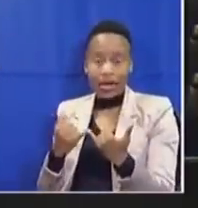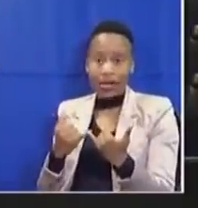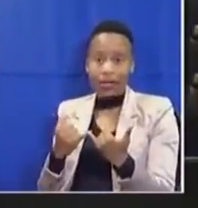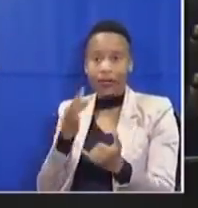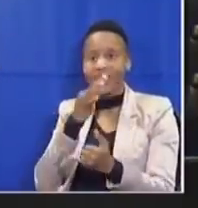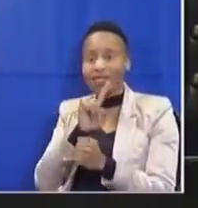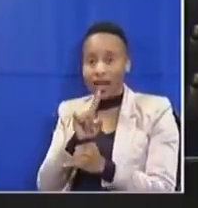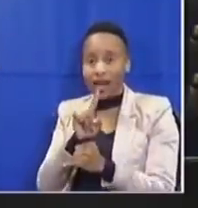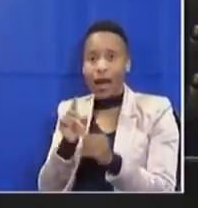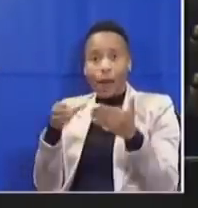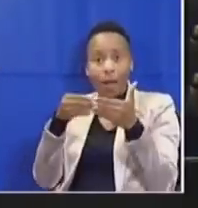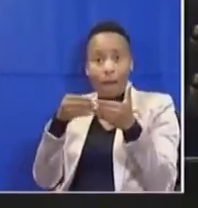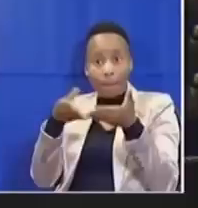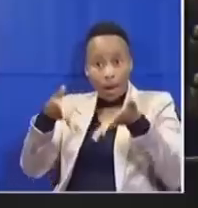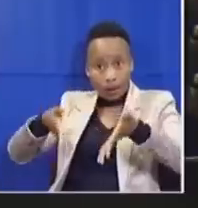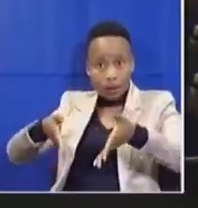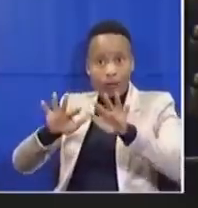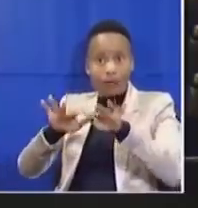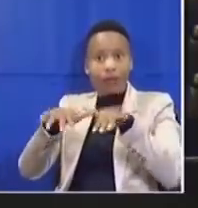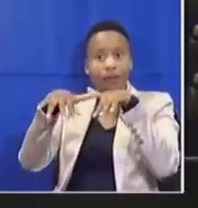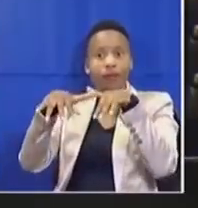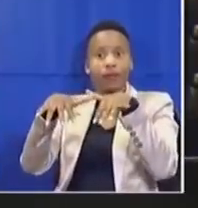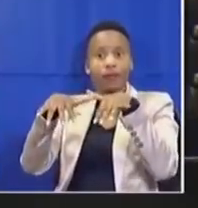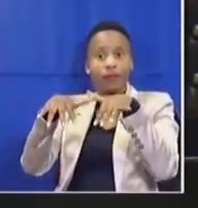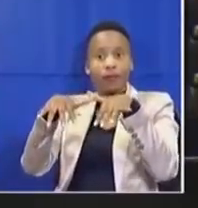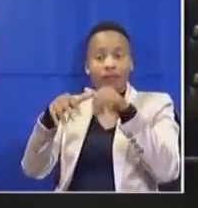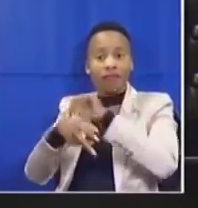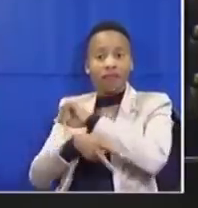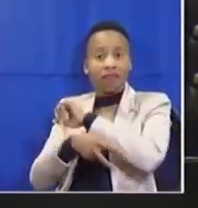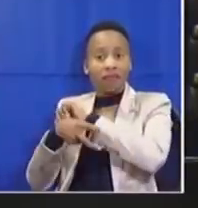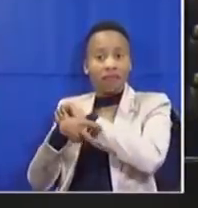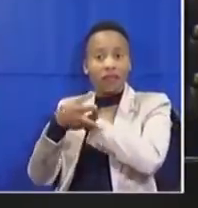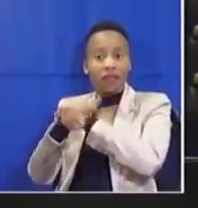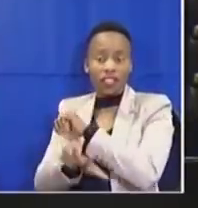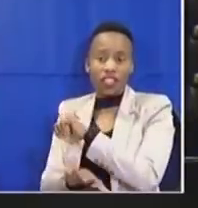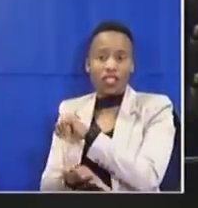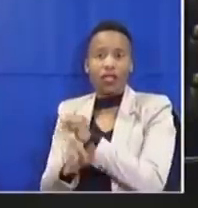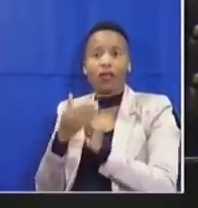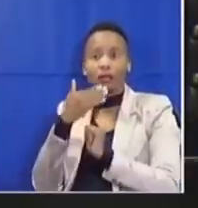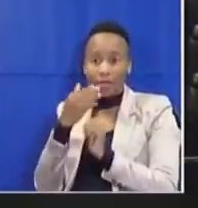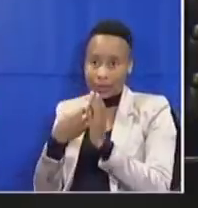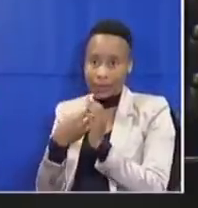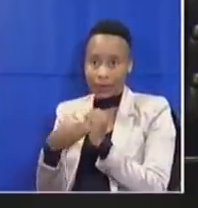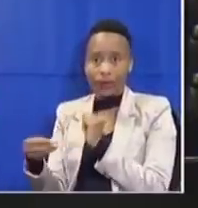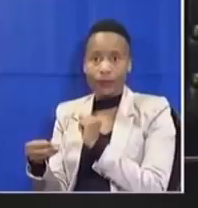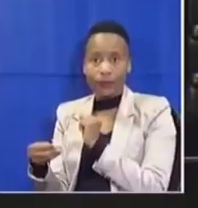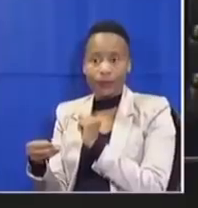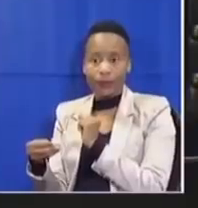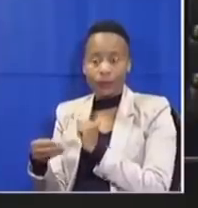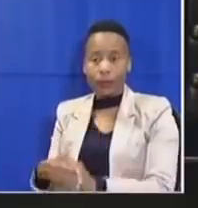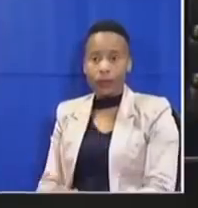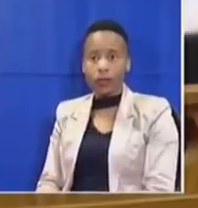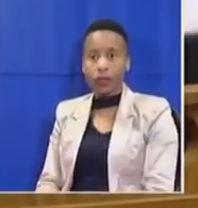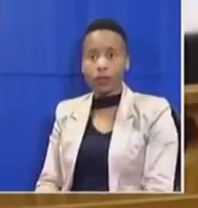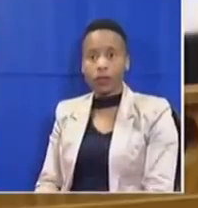said a member of this house had looted. And please withdraw from that. Thank